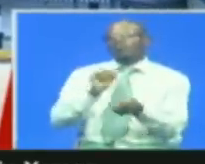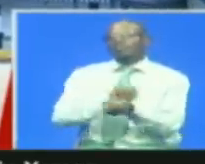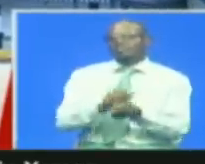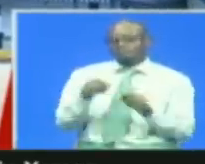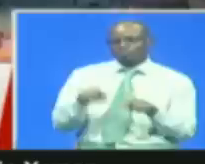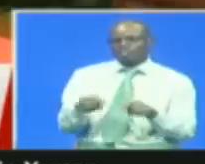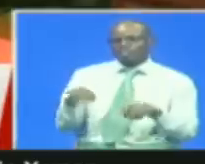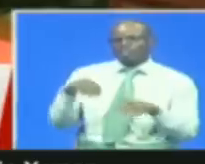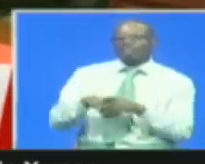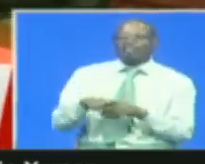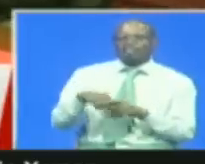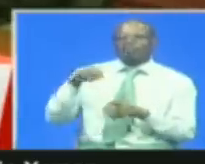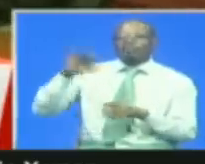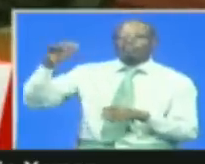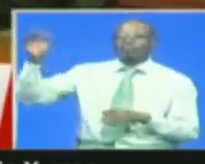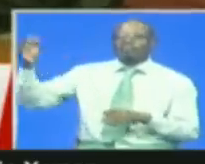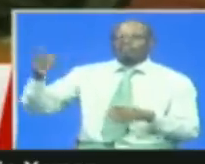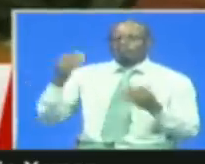Law Courts.